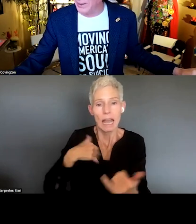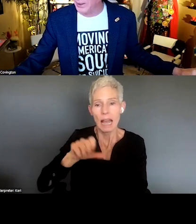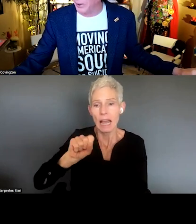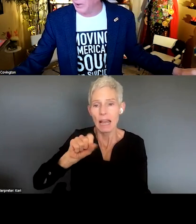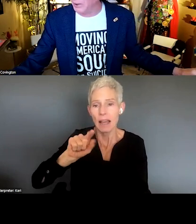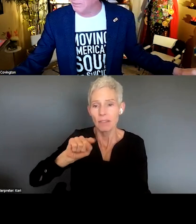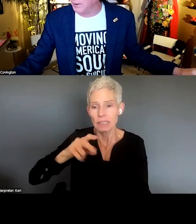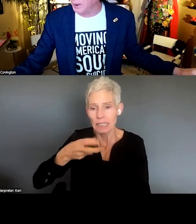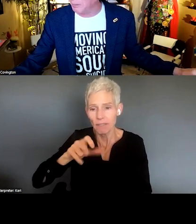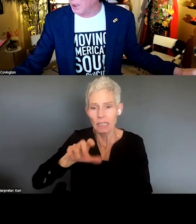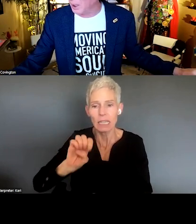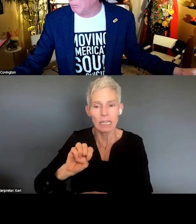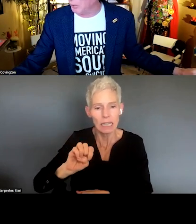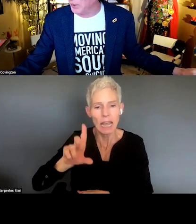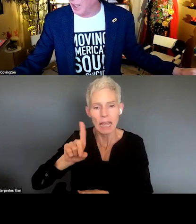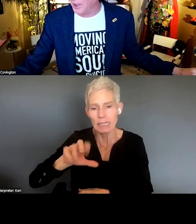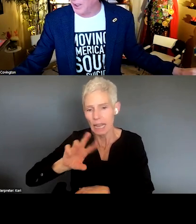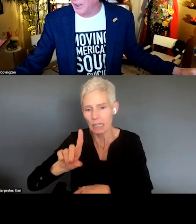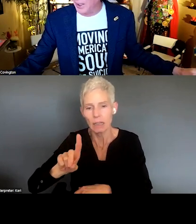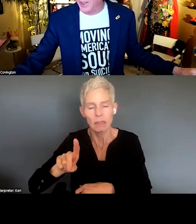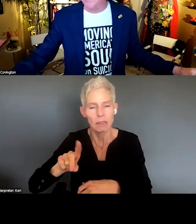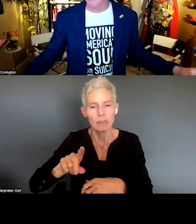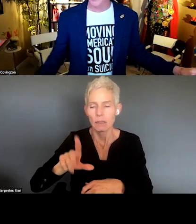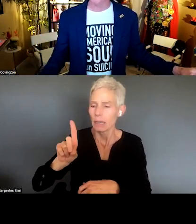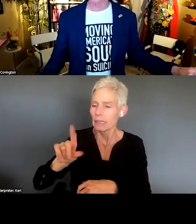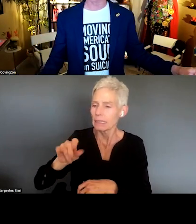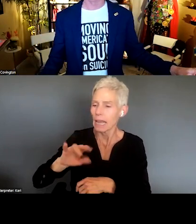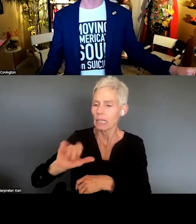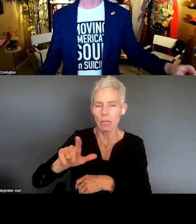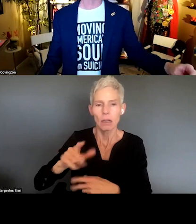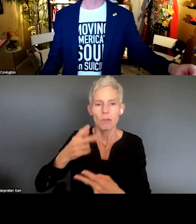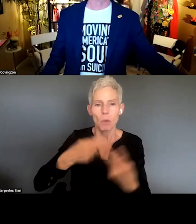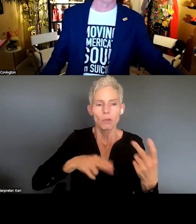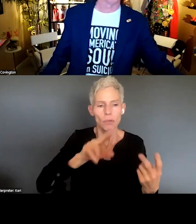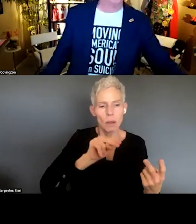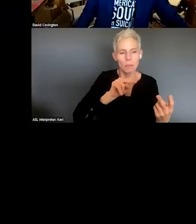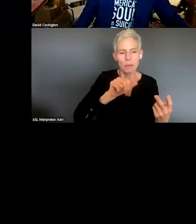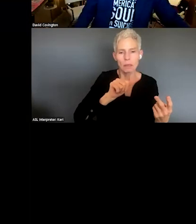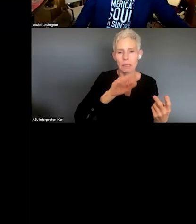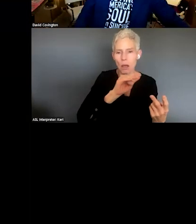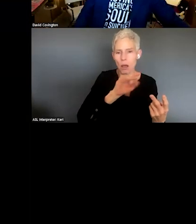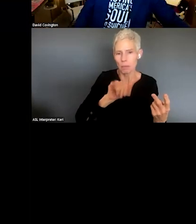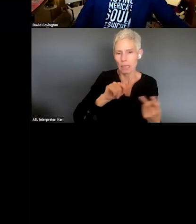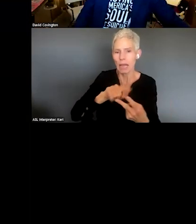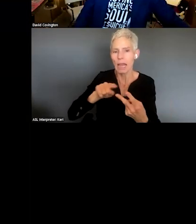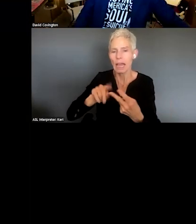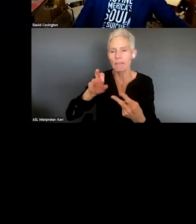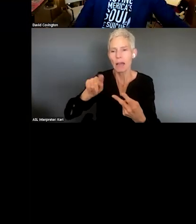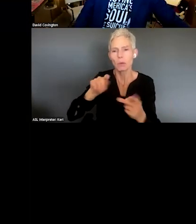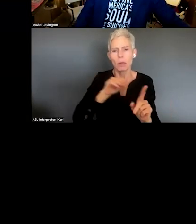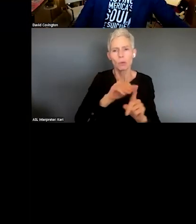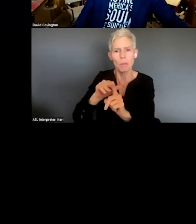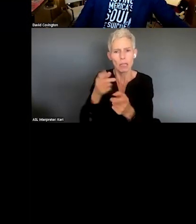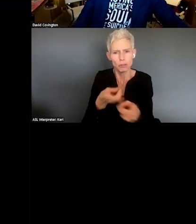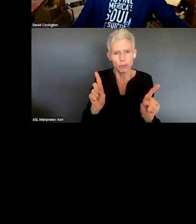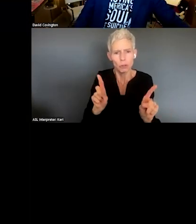Pasternak and Daniel Herron from both NAMI and Vibrant. And just a reminder for everyone, the